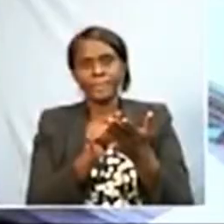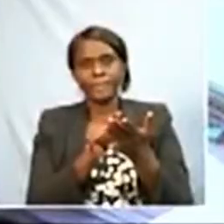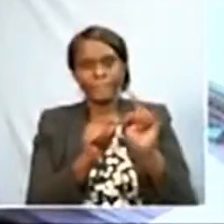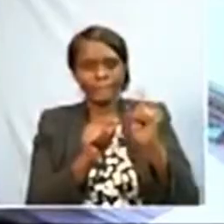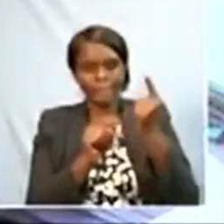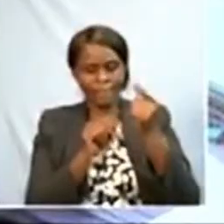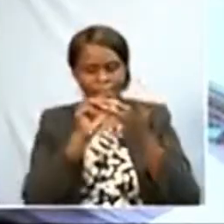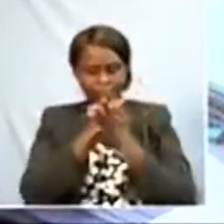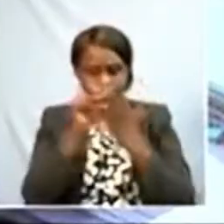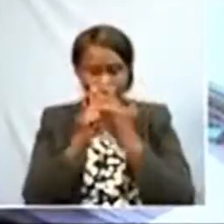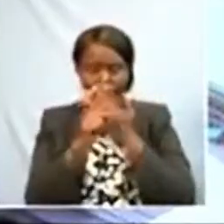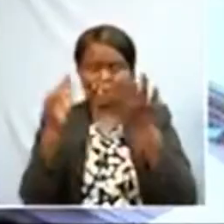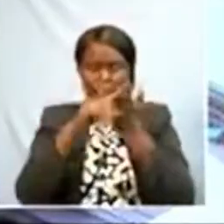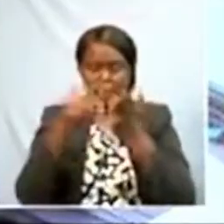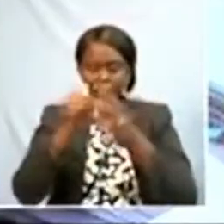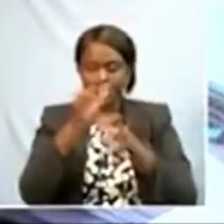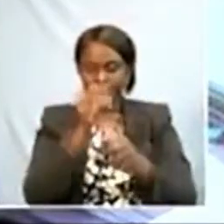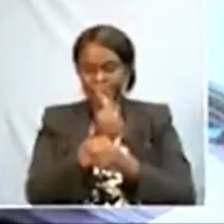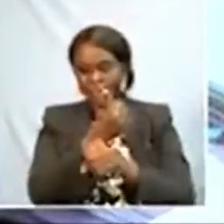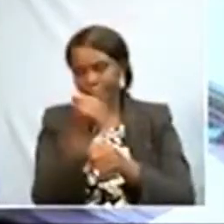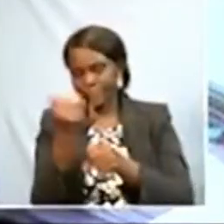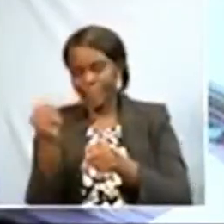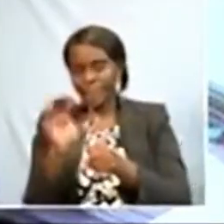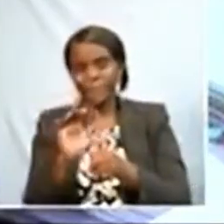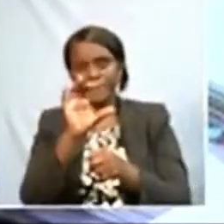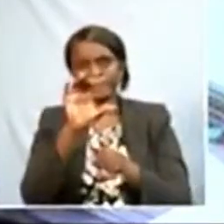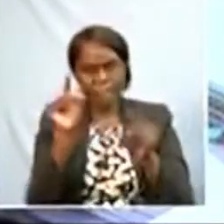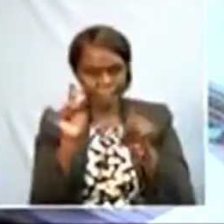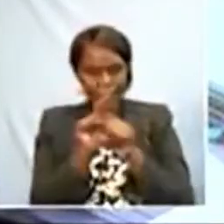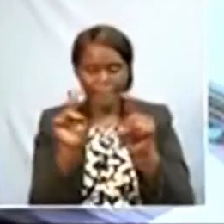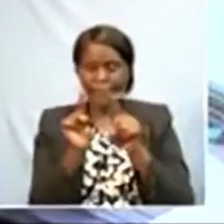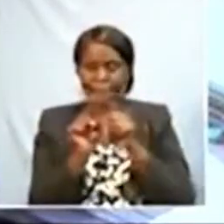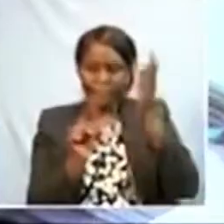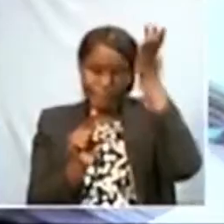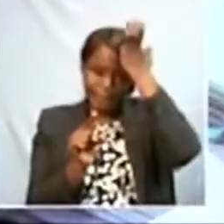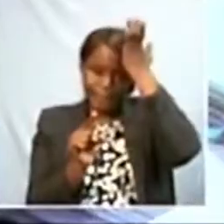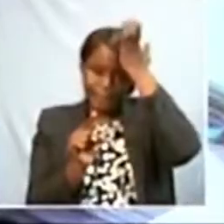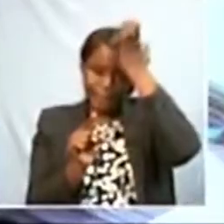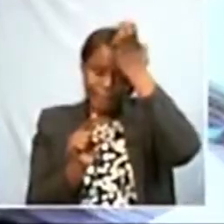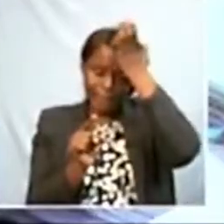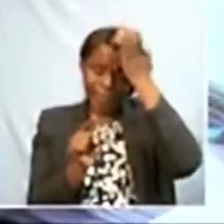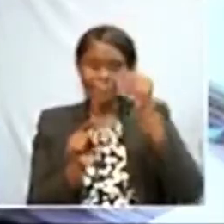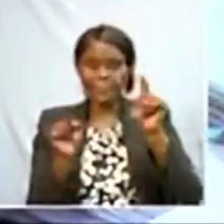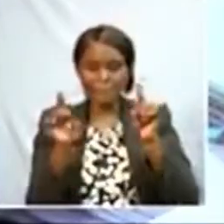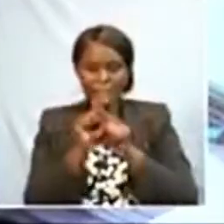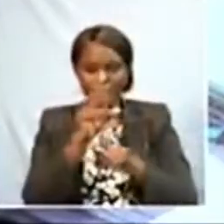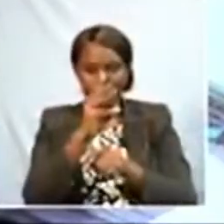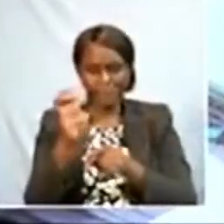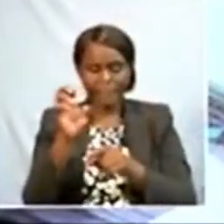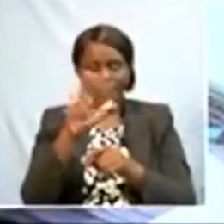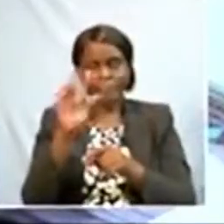1st of April again, you received another allocation, same date.